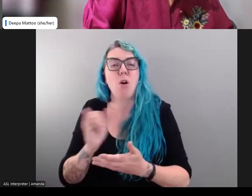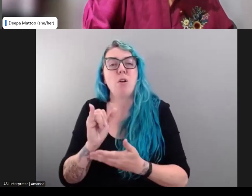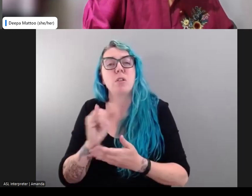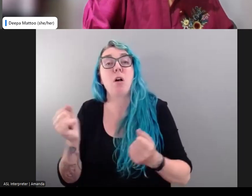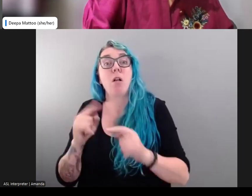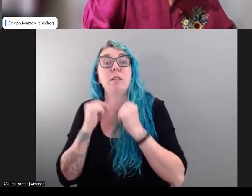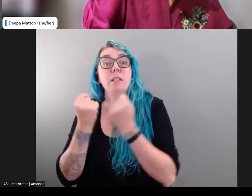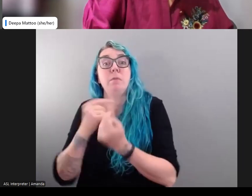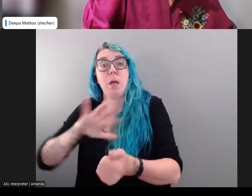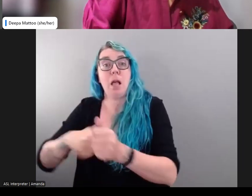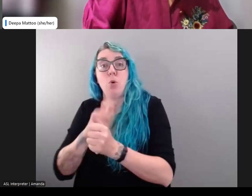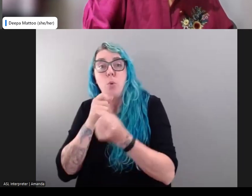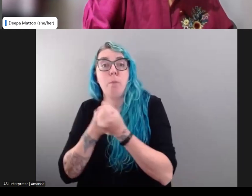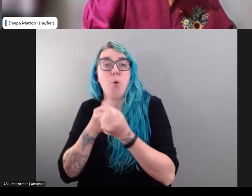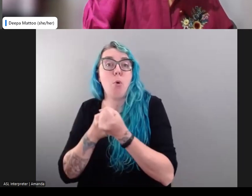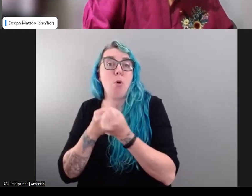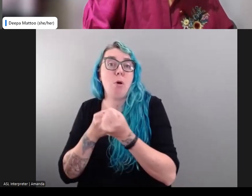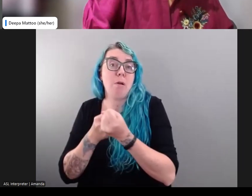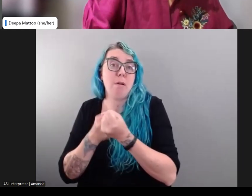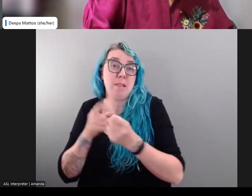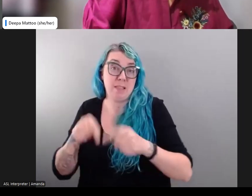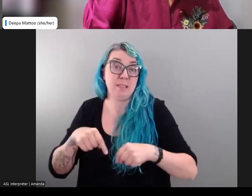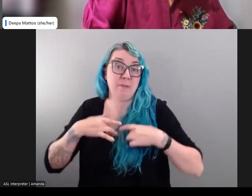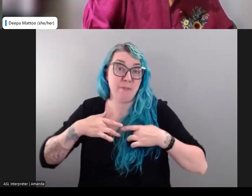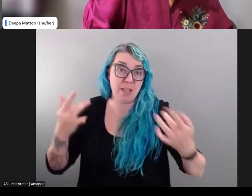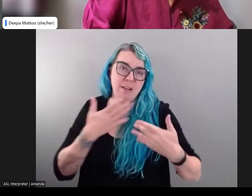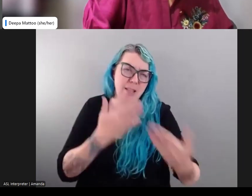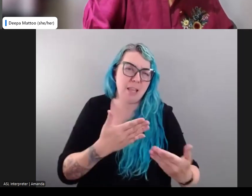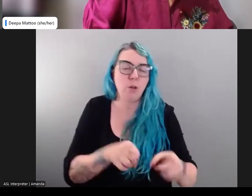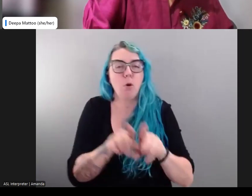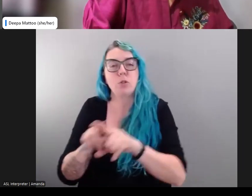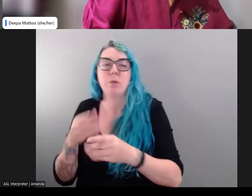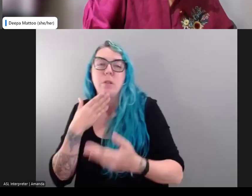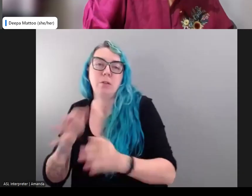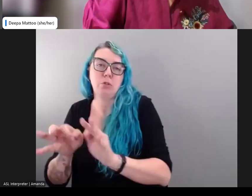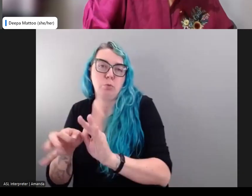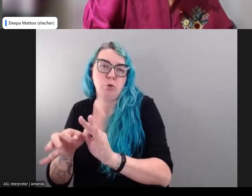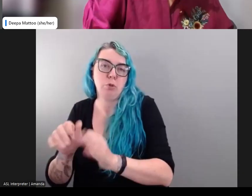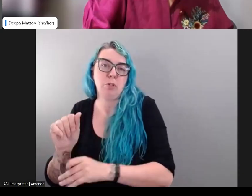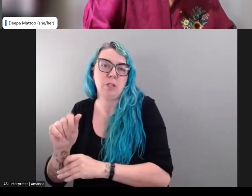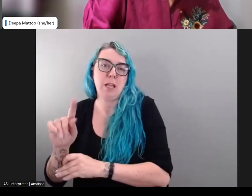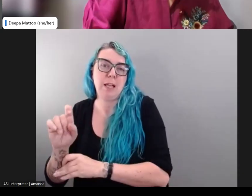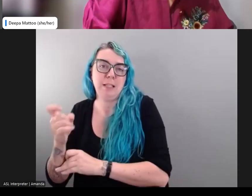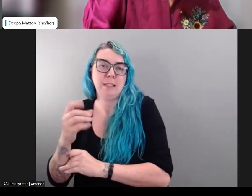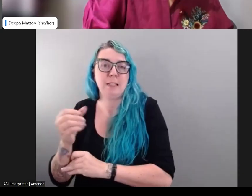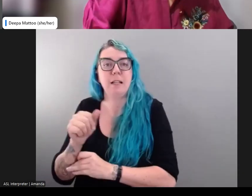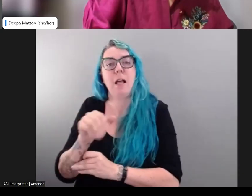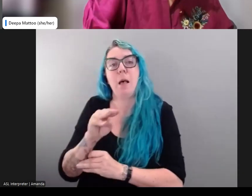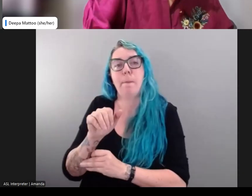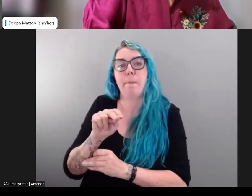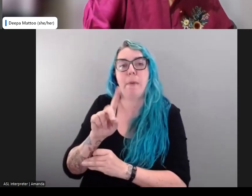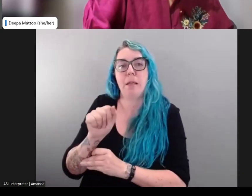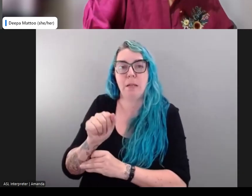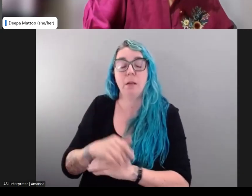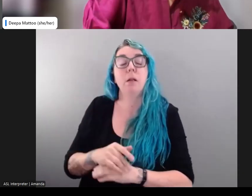Nicole, Annalie. Thank you also to our ASL interpreters, Alex and Amanda. And just a friendly reminder to everyone to please complete